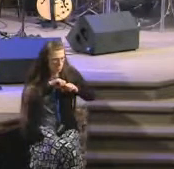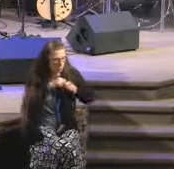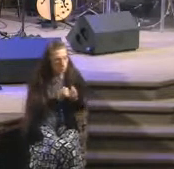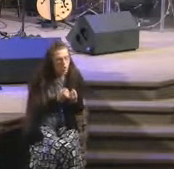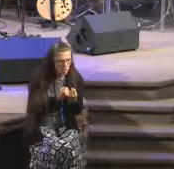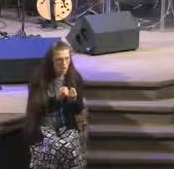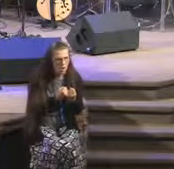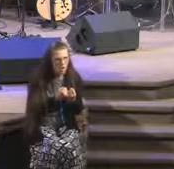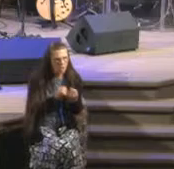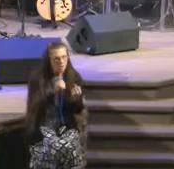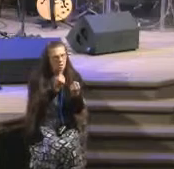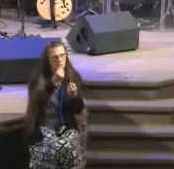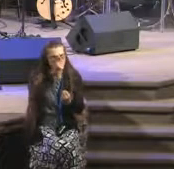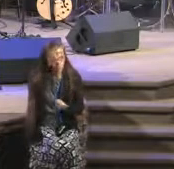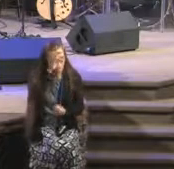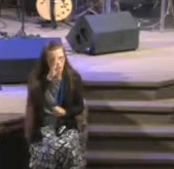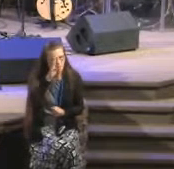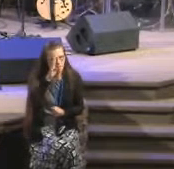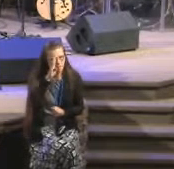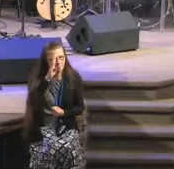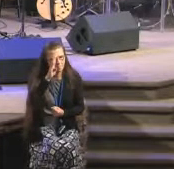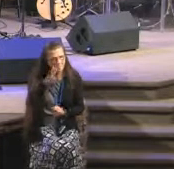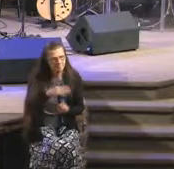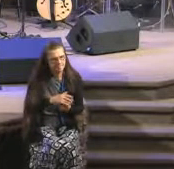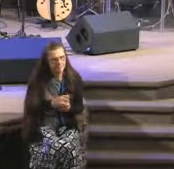broken-hearted Savior.